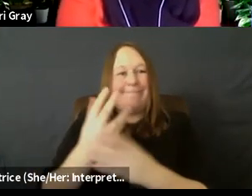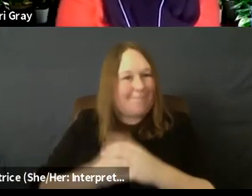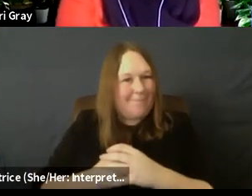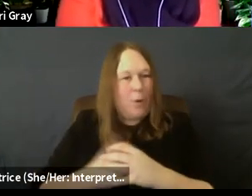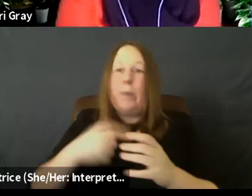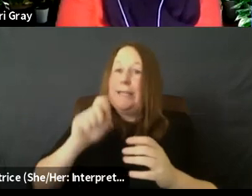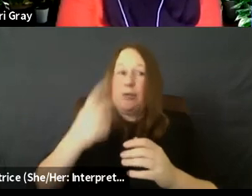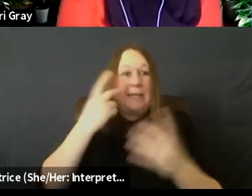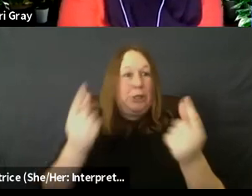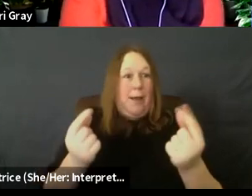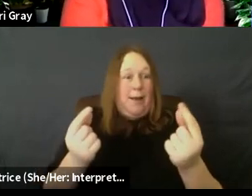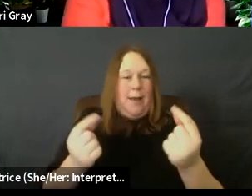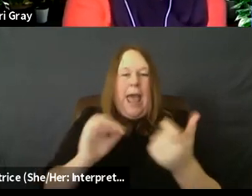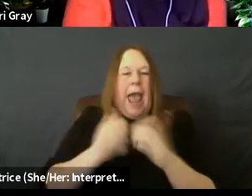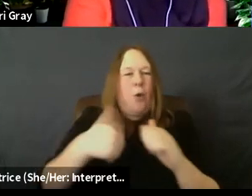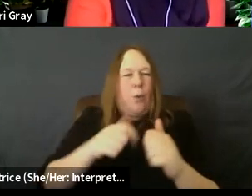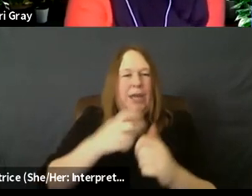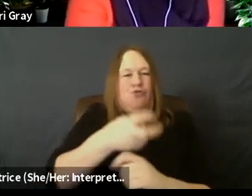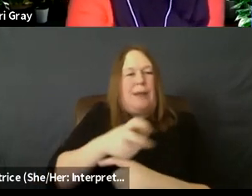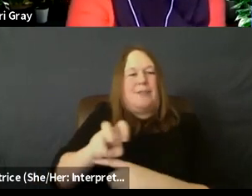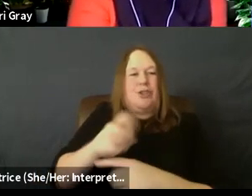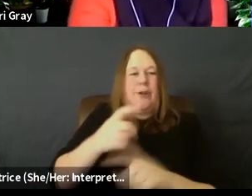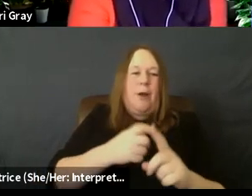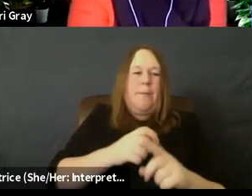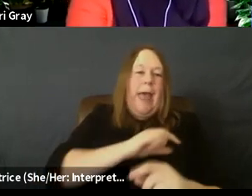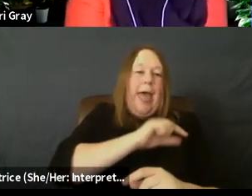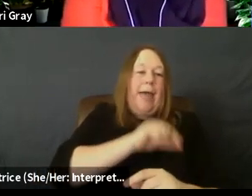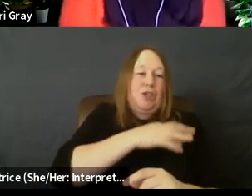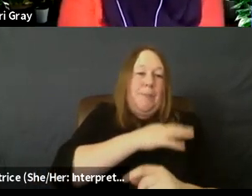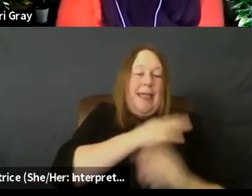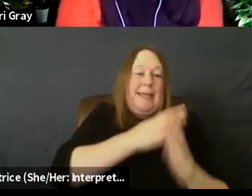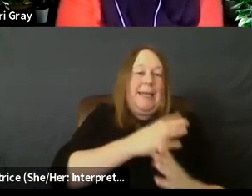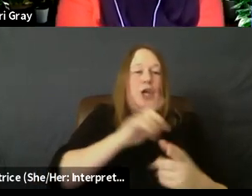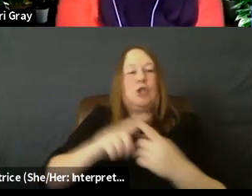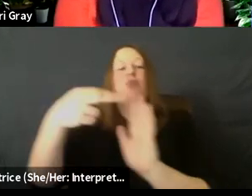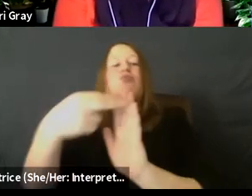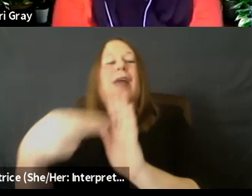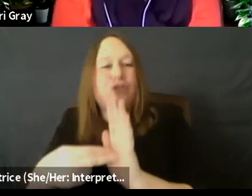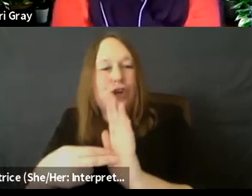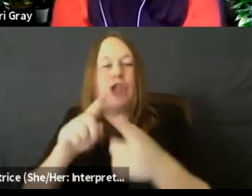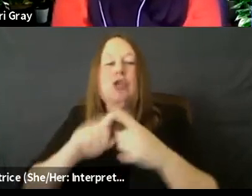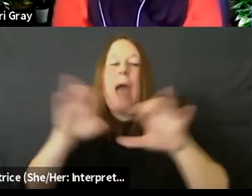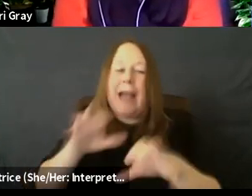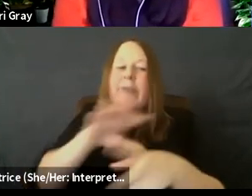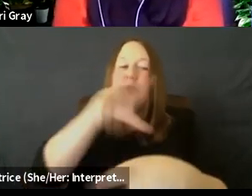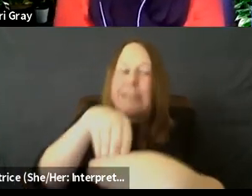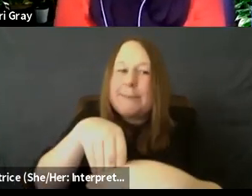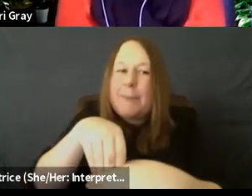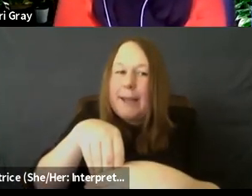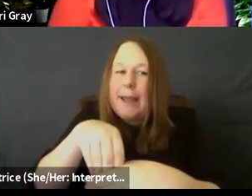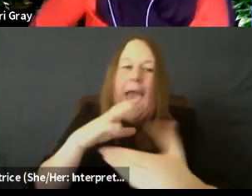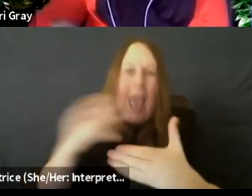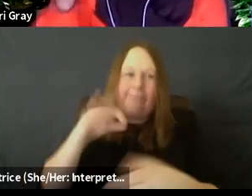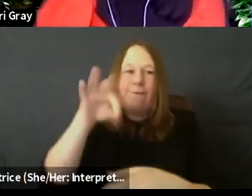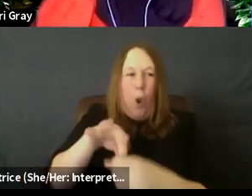see done is that how do we transition from eligibility to registered to actively participating and